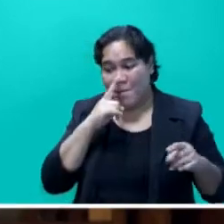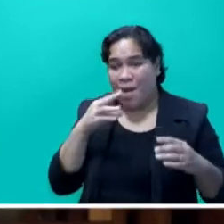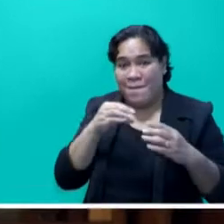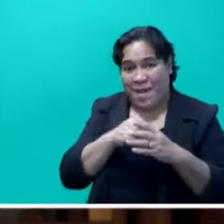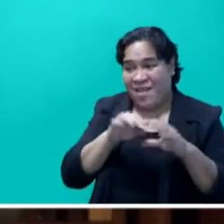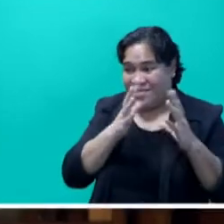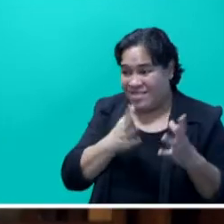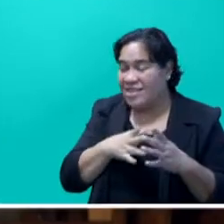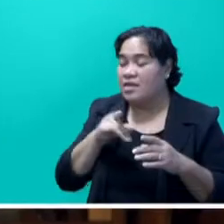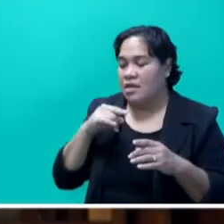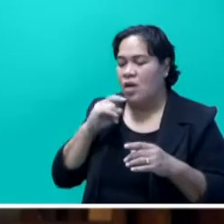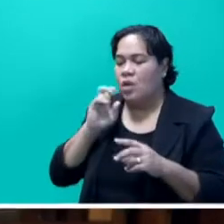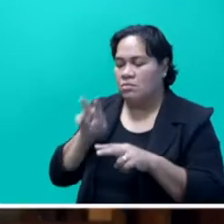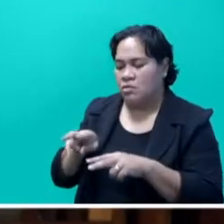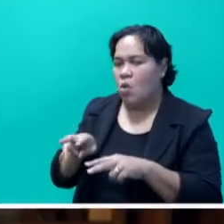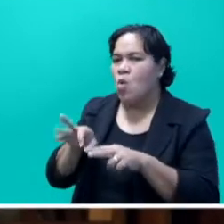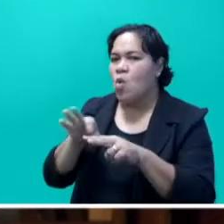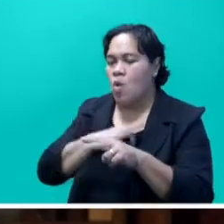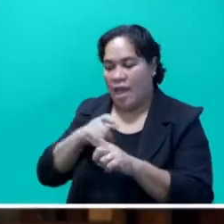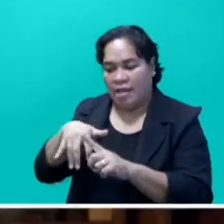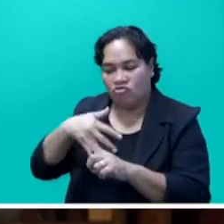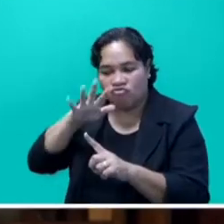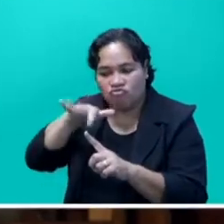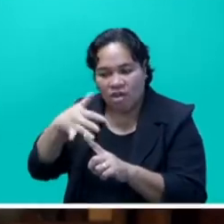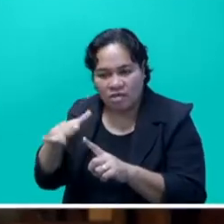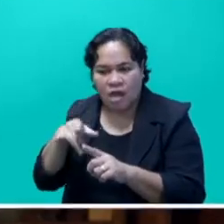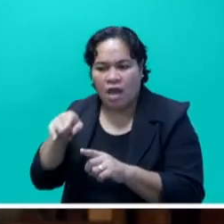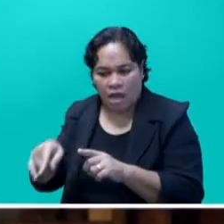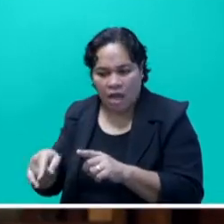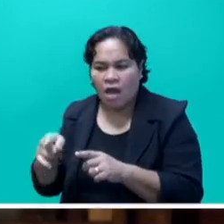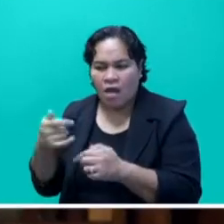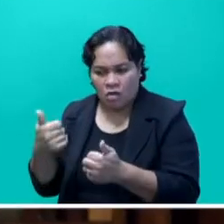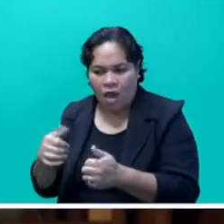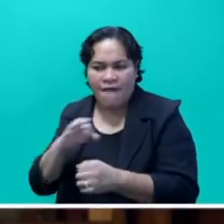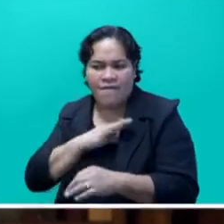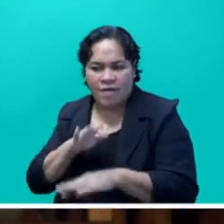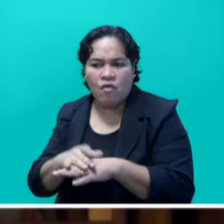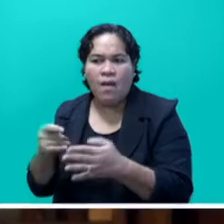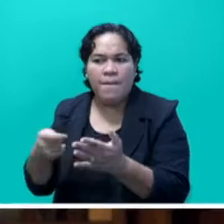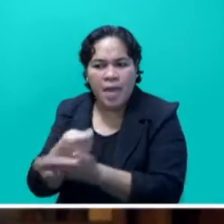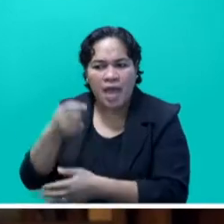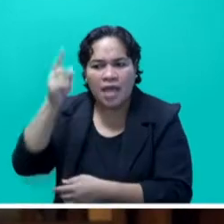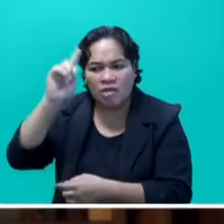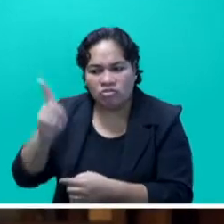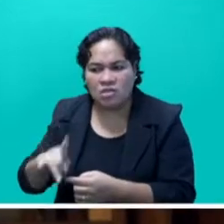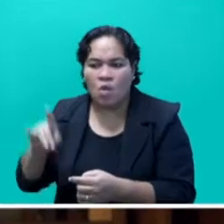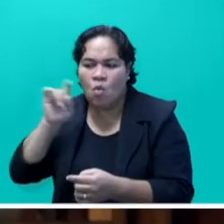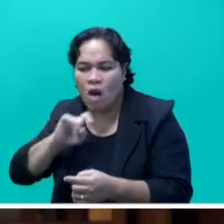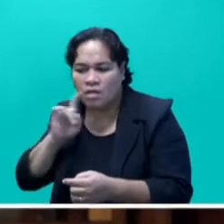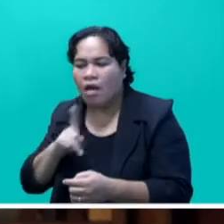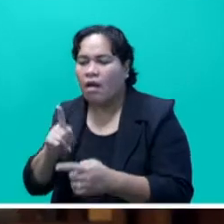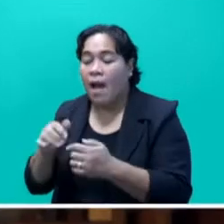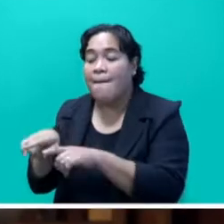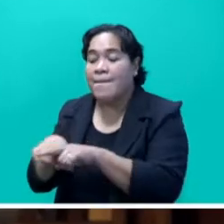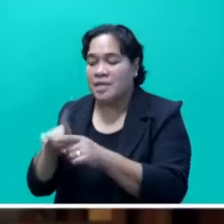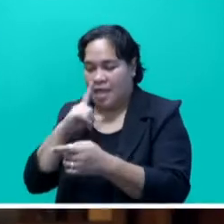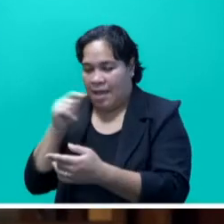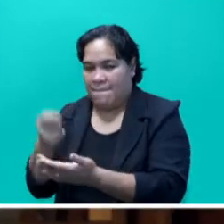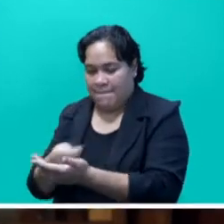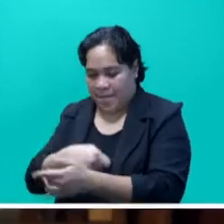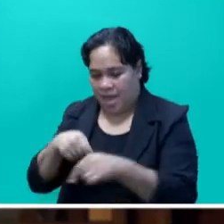that will also give a history of how they have been paying the electricity bill, water bill, because these are